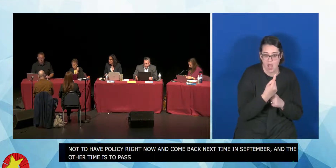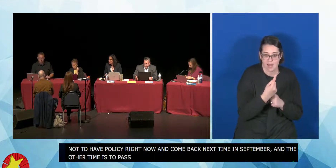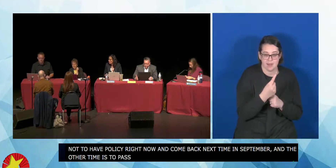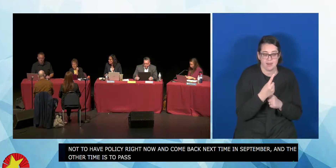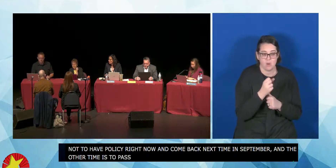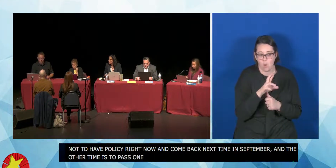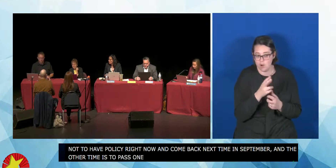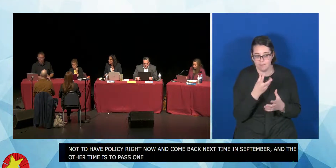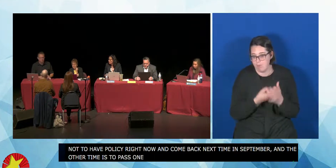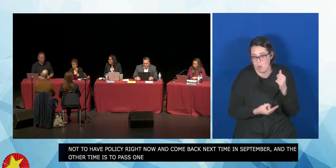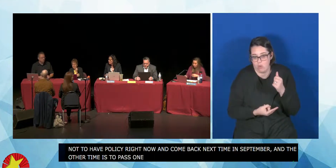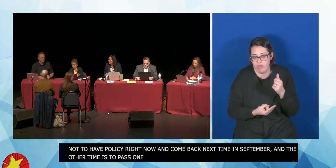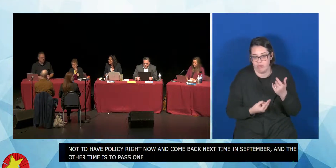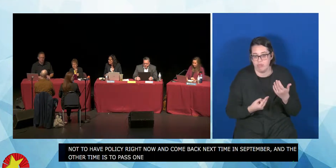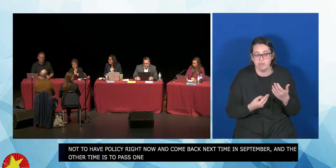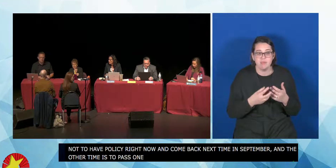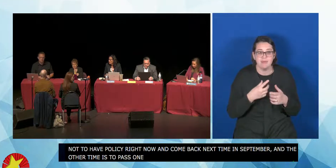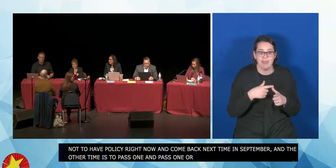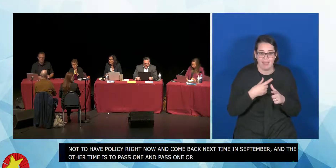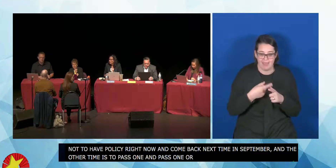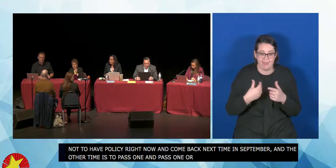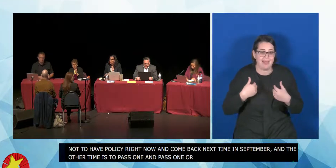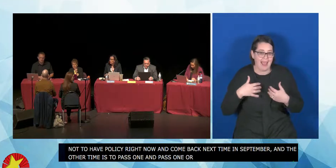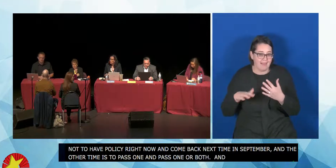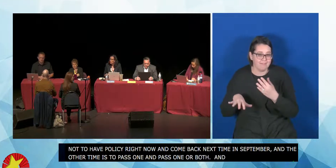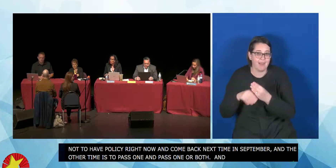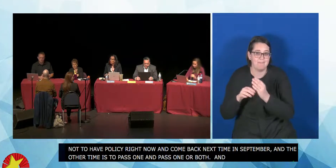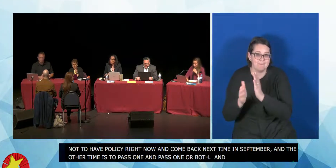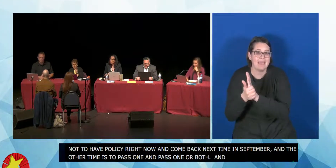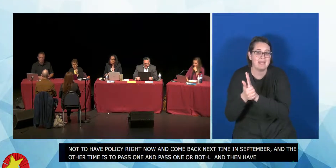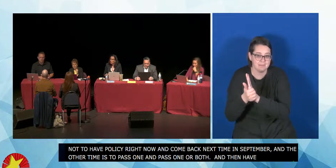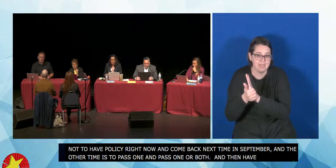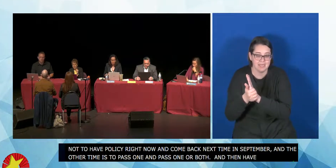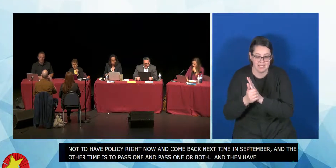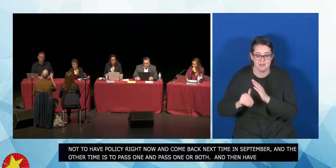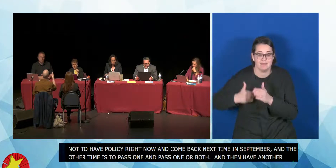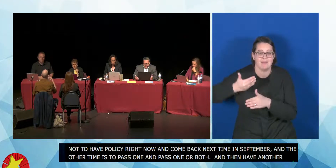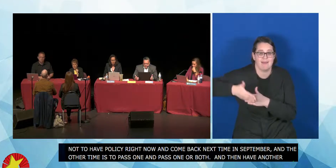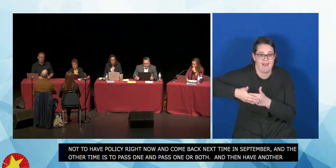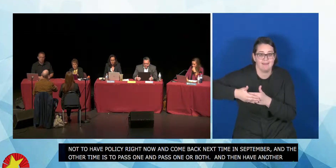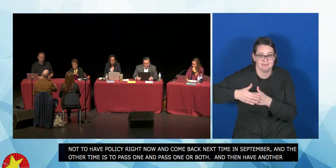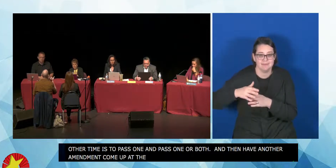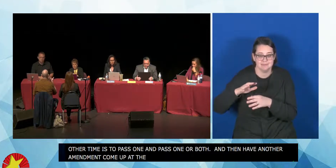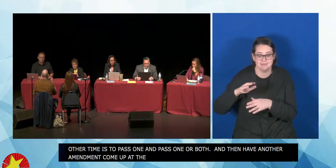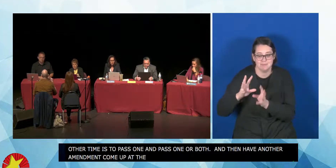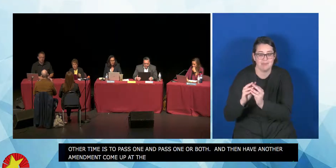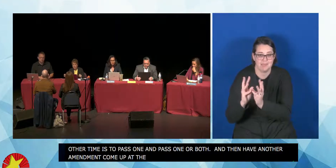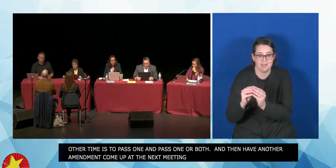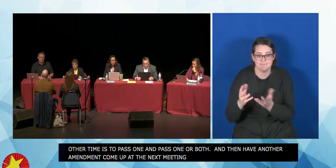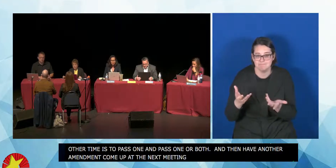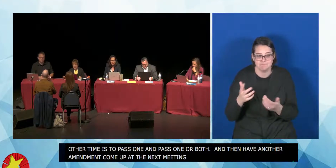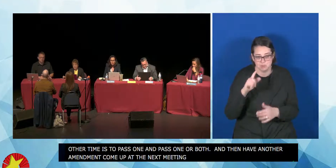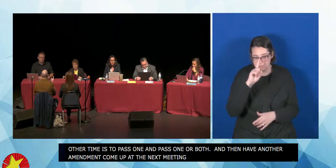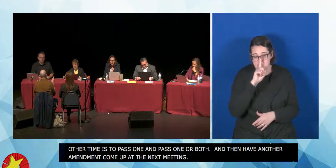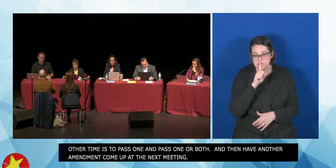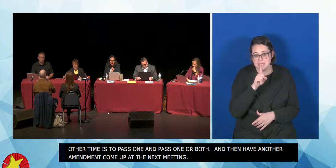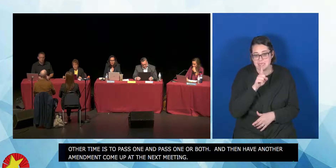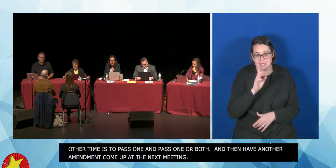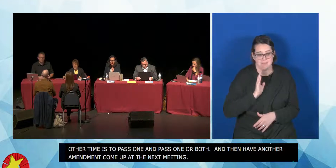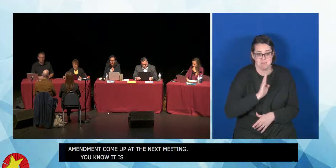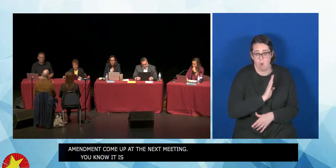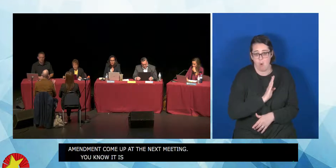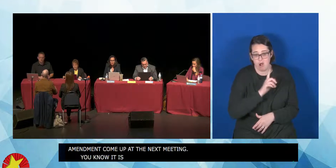one or both, and then have another amendment come up at the next meeting. It's really up to the board.